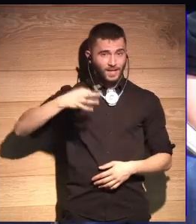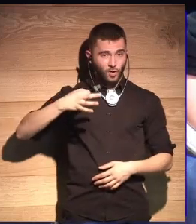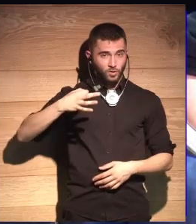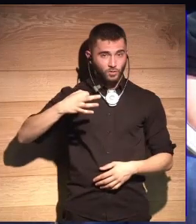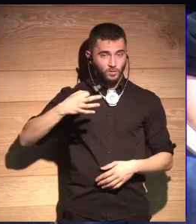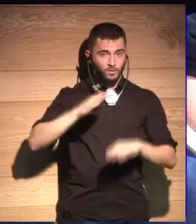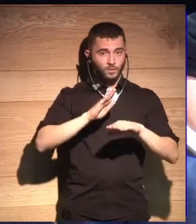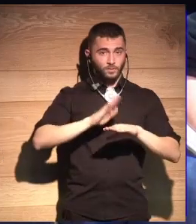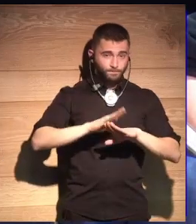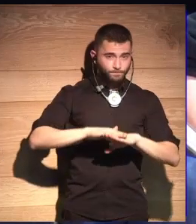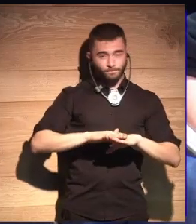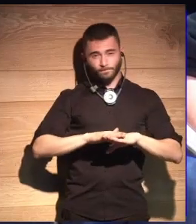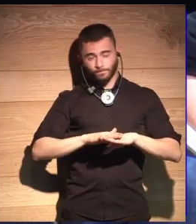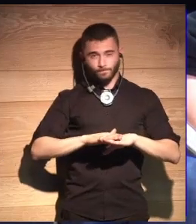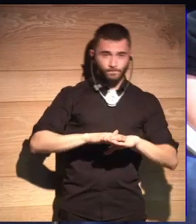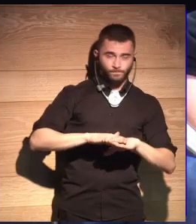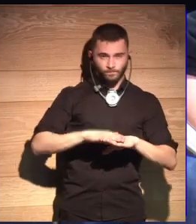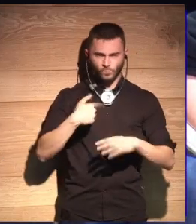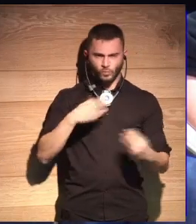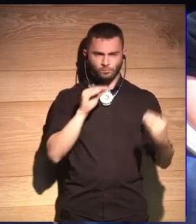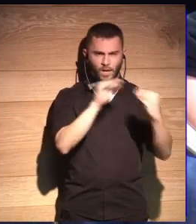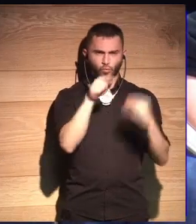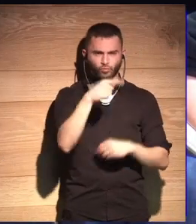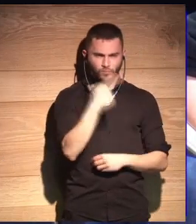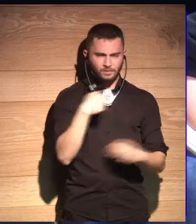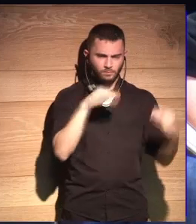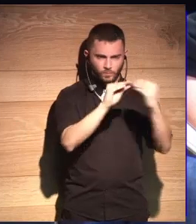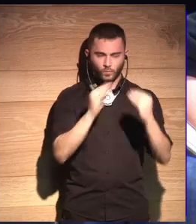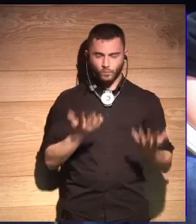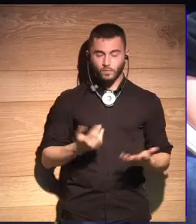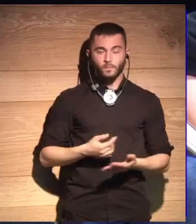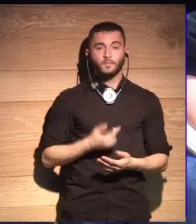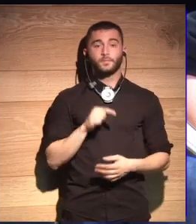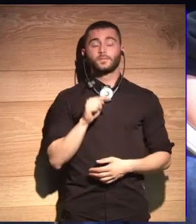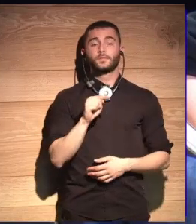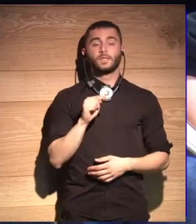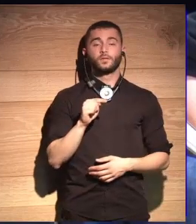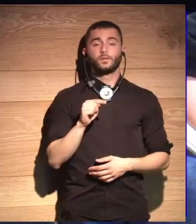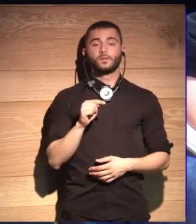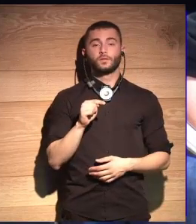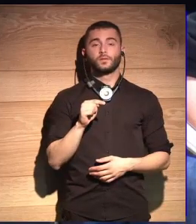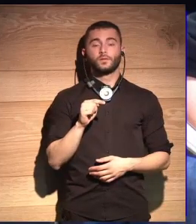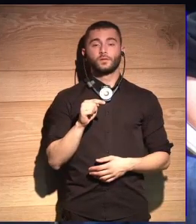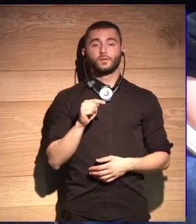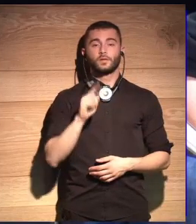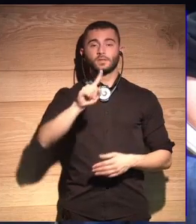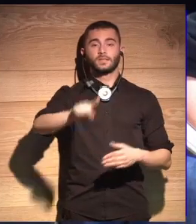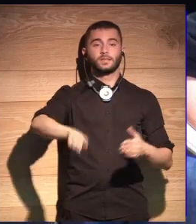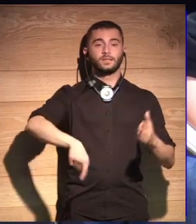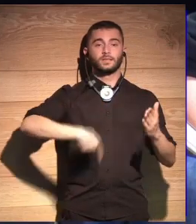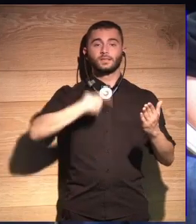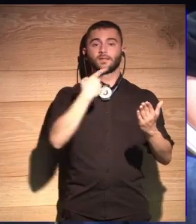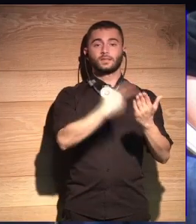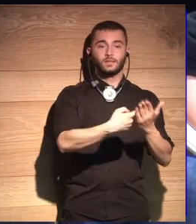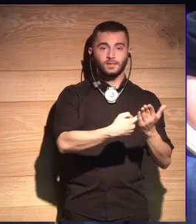just going to kind of agree with what you're saying, which is that this is the inscription of the experience of repeated loss over